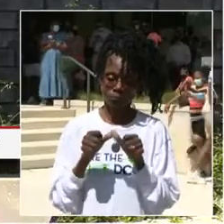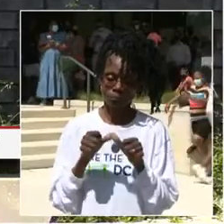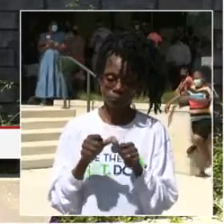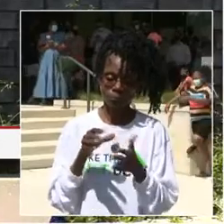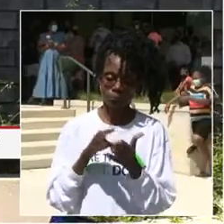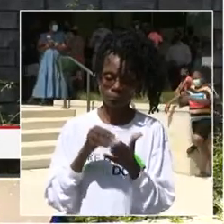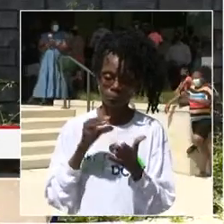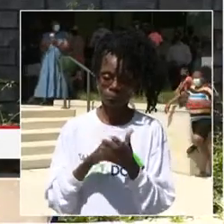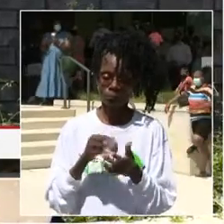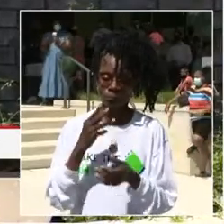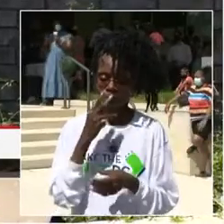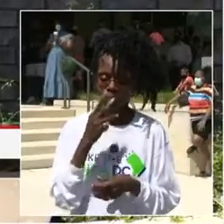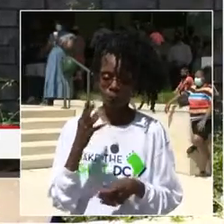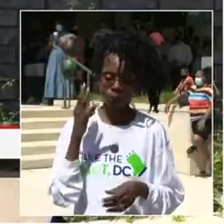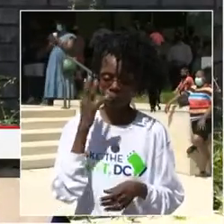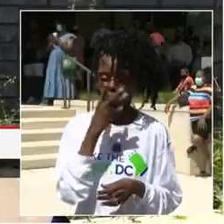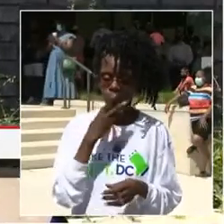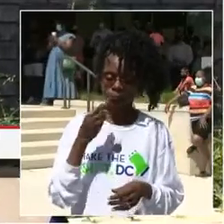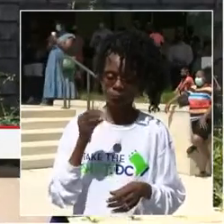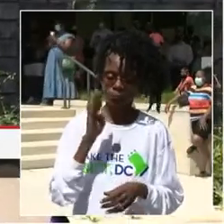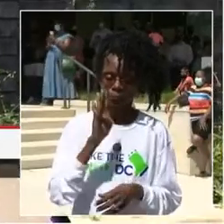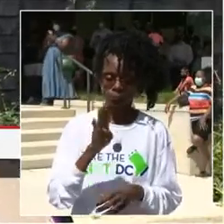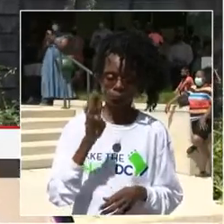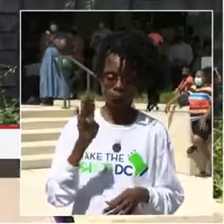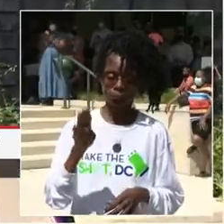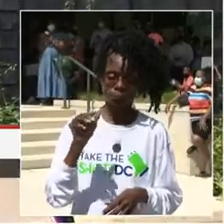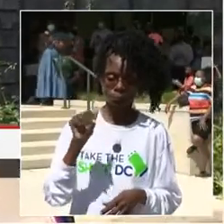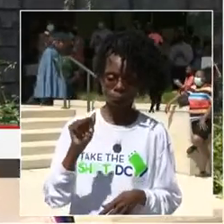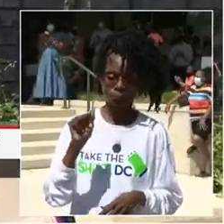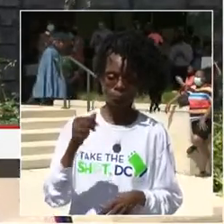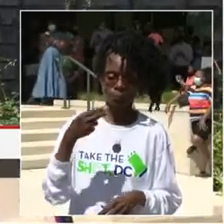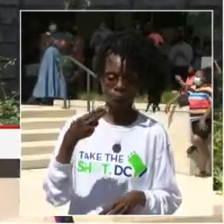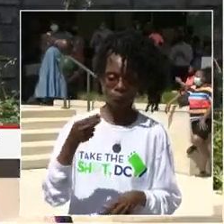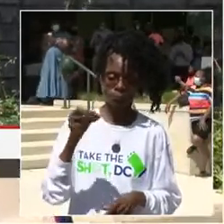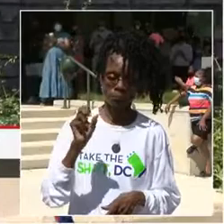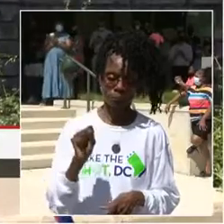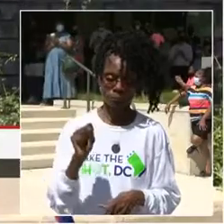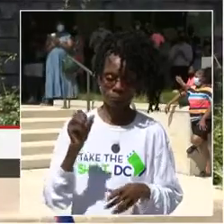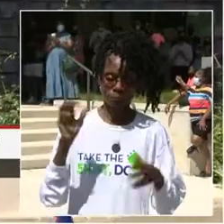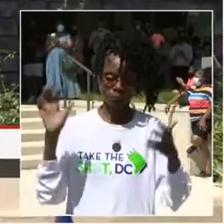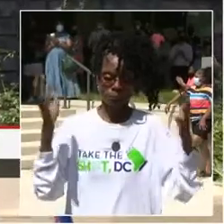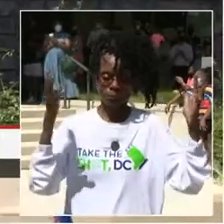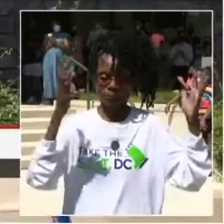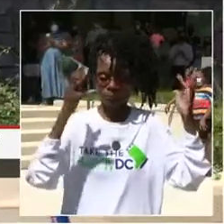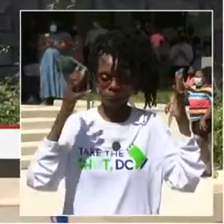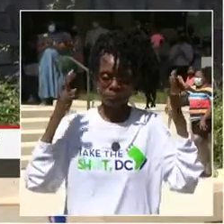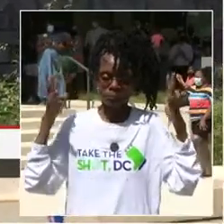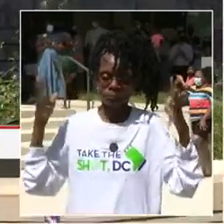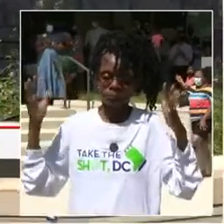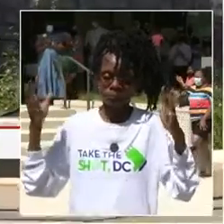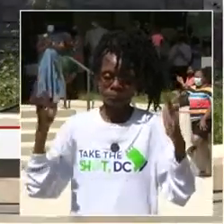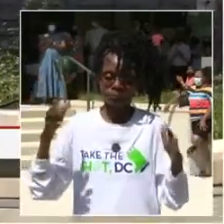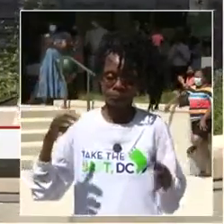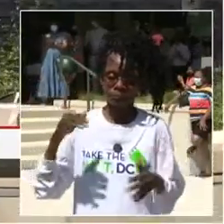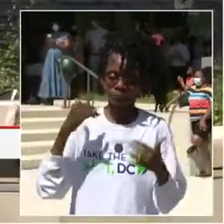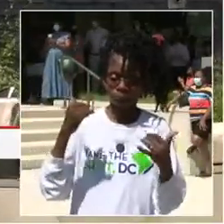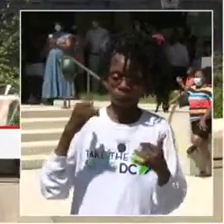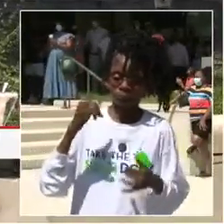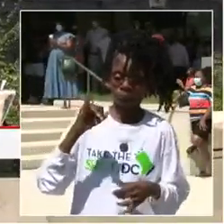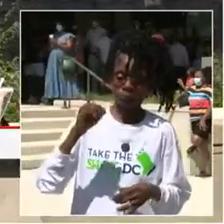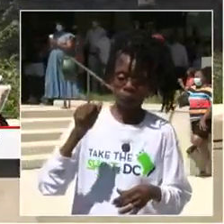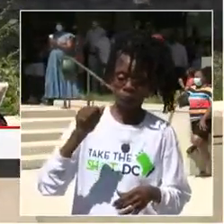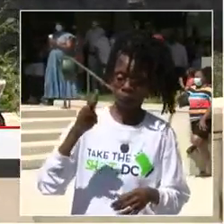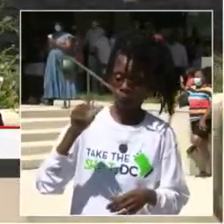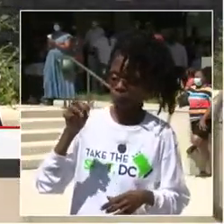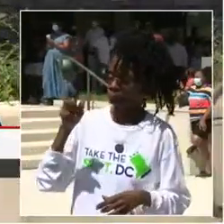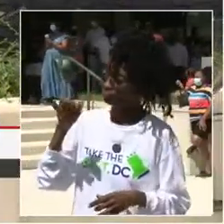beautiful new Banneker Academic High School. So, Jabari, thank you for that introduction,